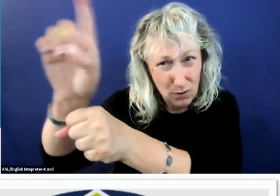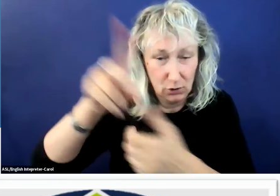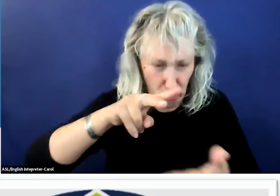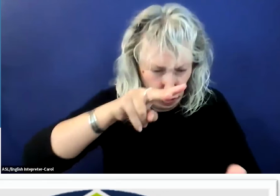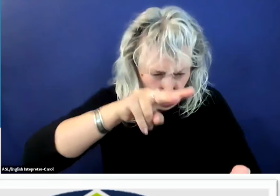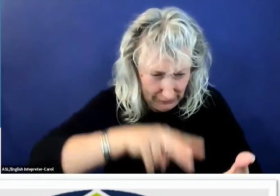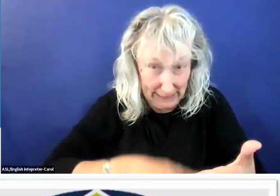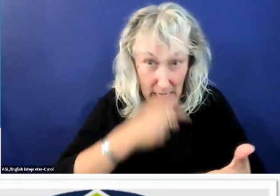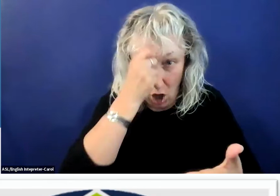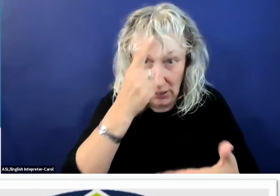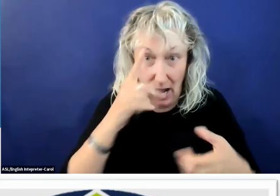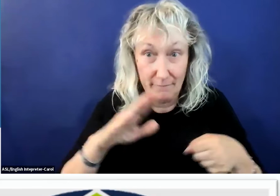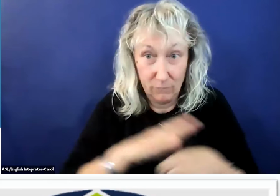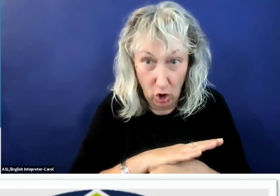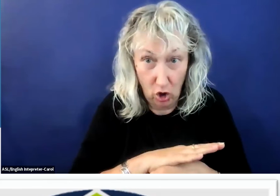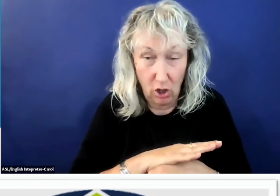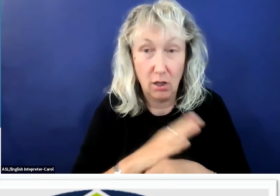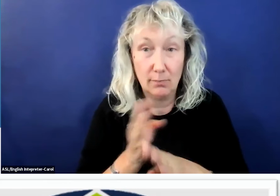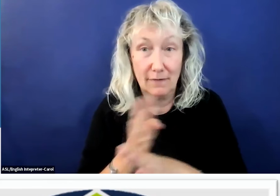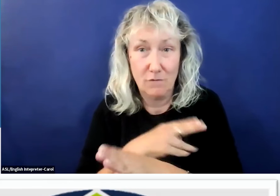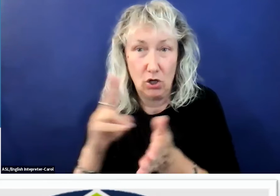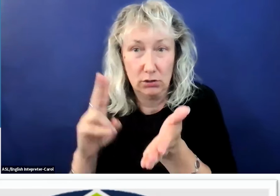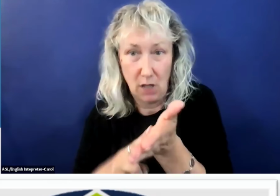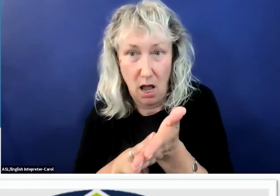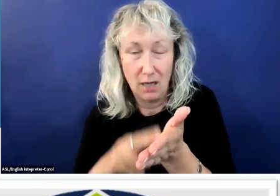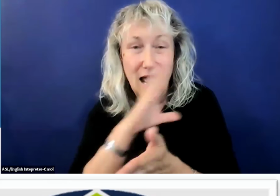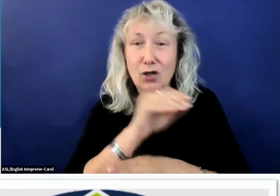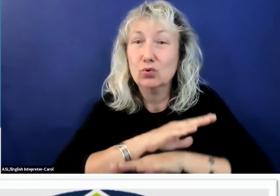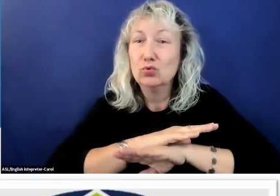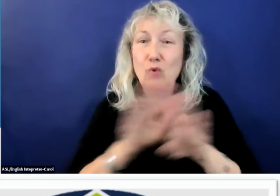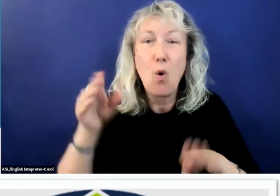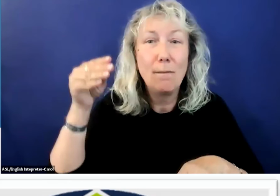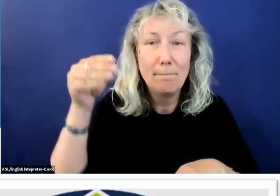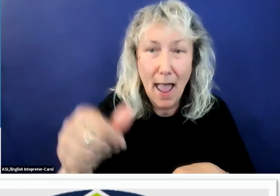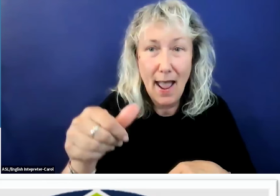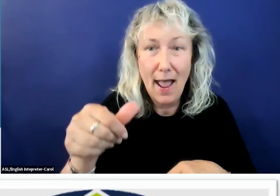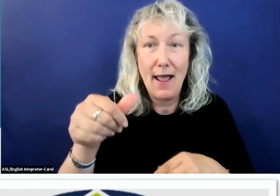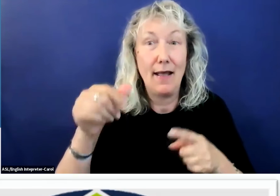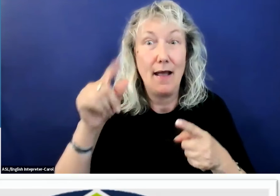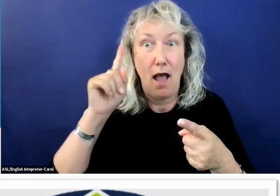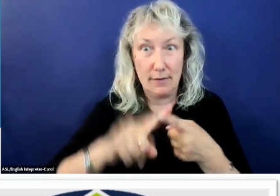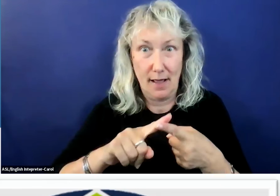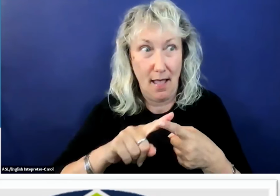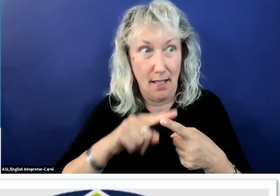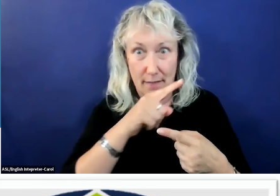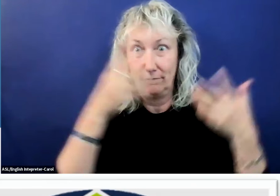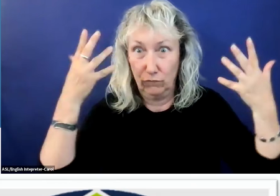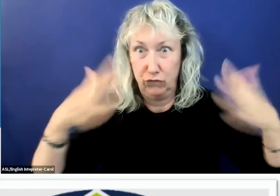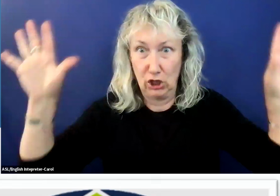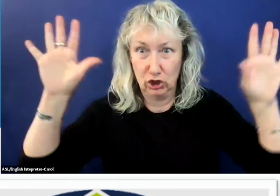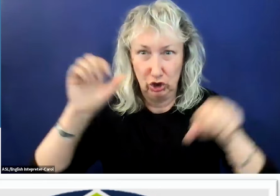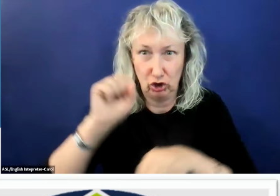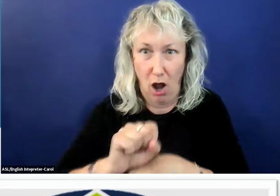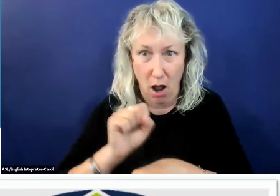not pay in full until the work is satisfactorily completed. Also, don't pay in